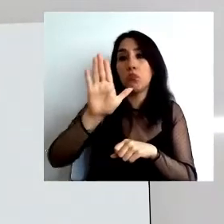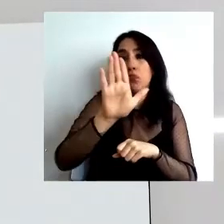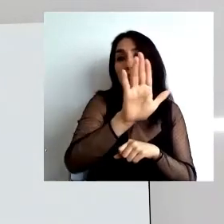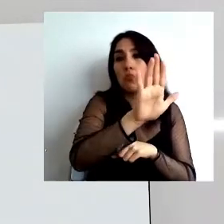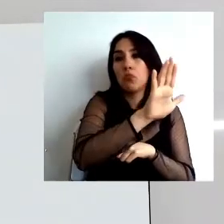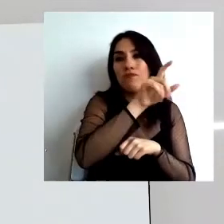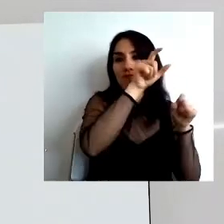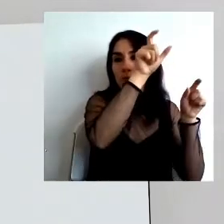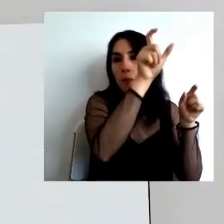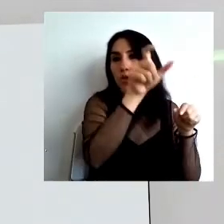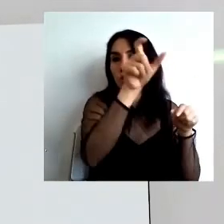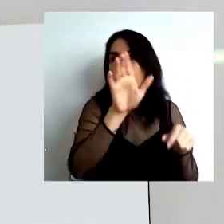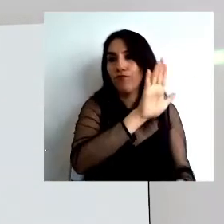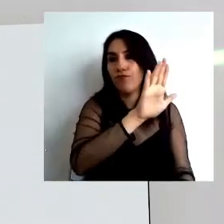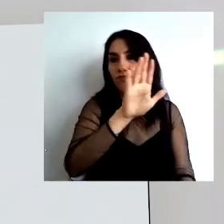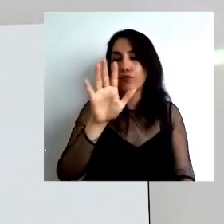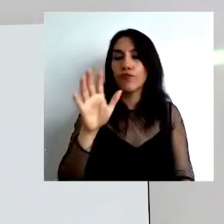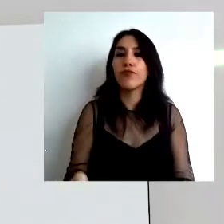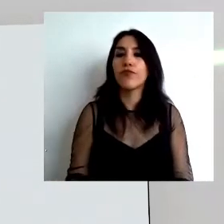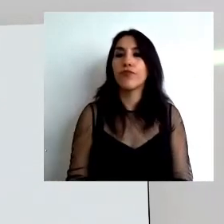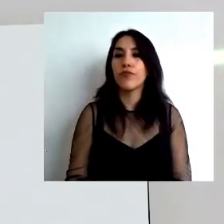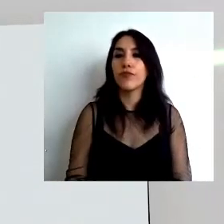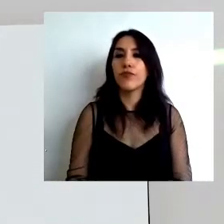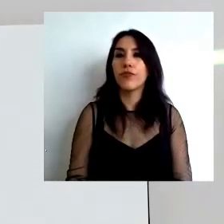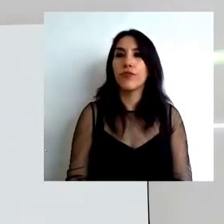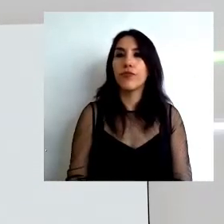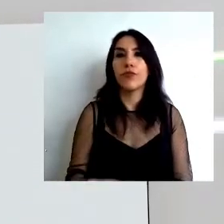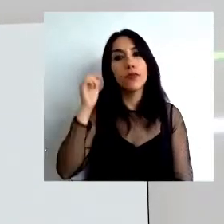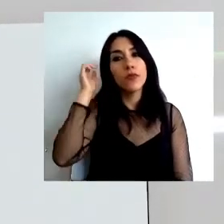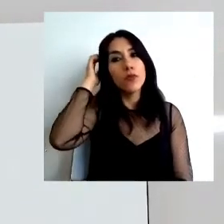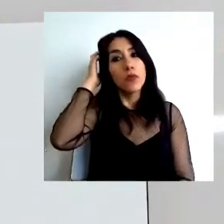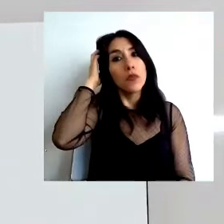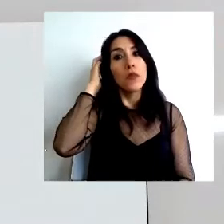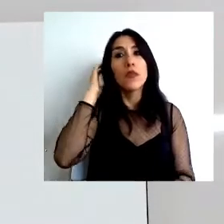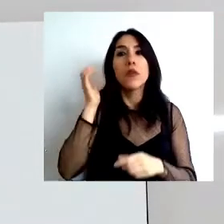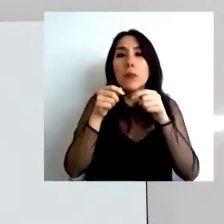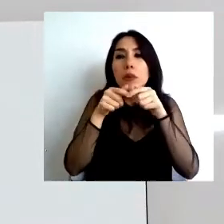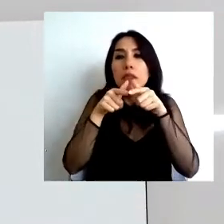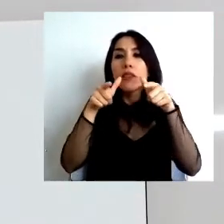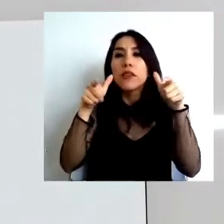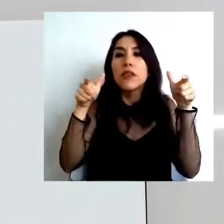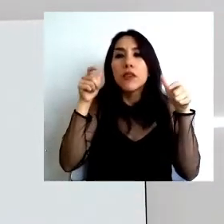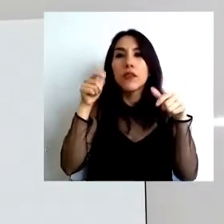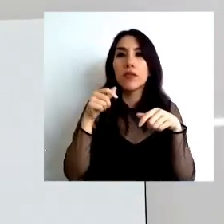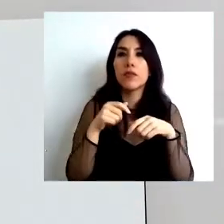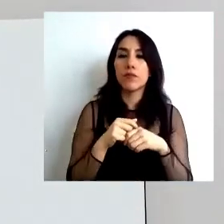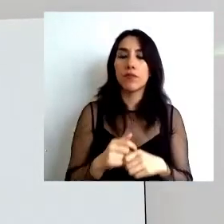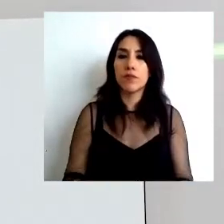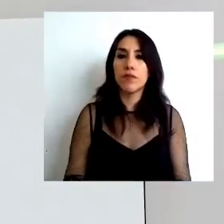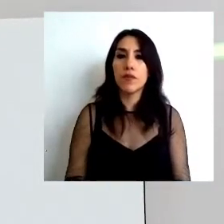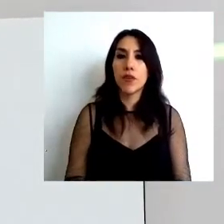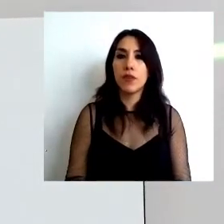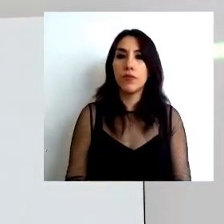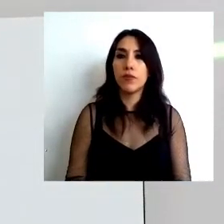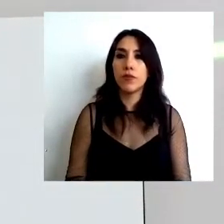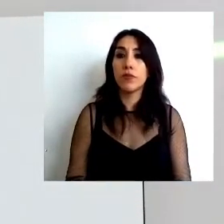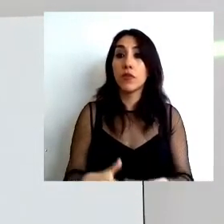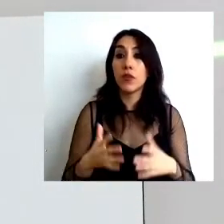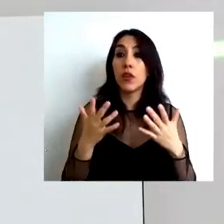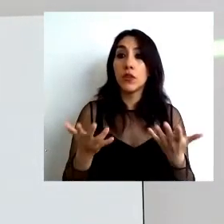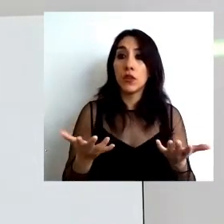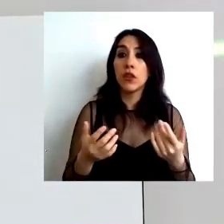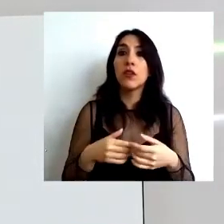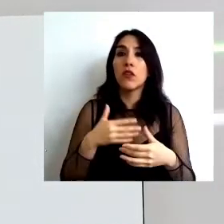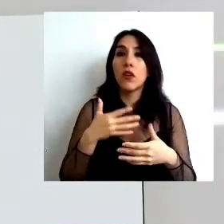be growing. You reach more beneficiaries, you mobilize more resources, you launch new programs,